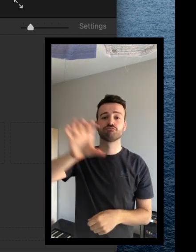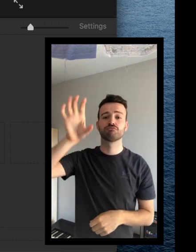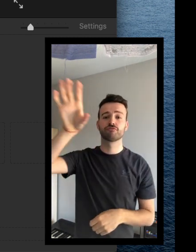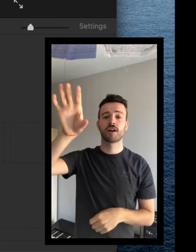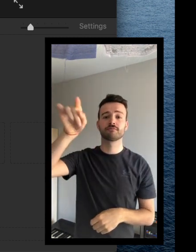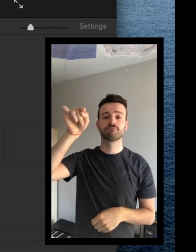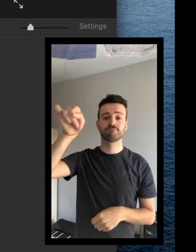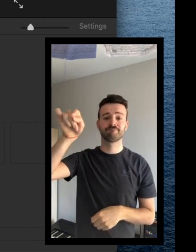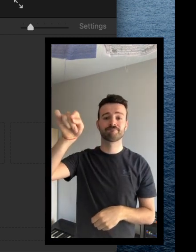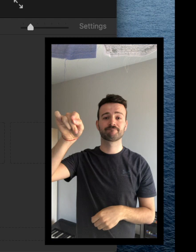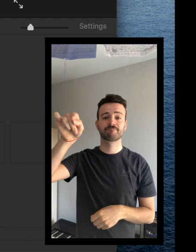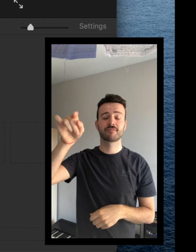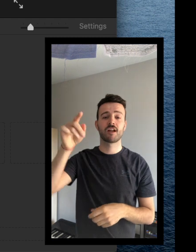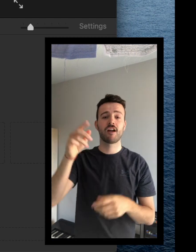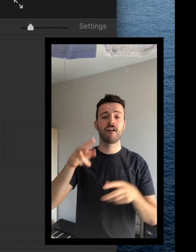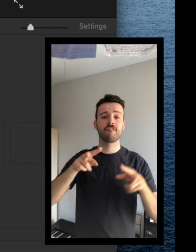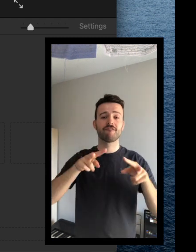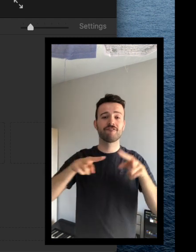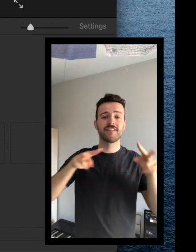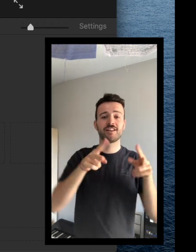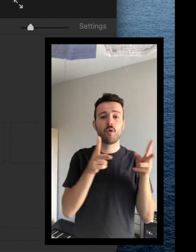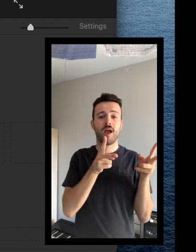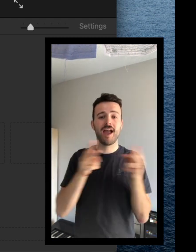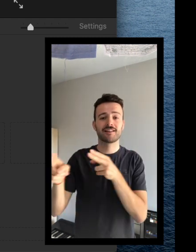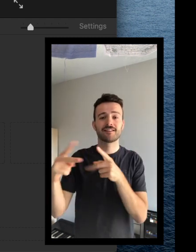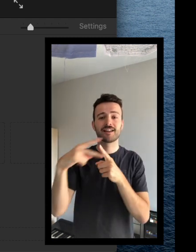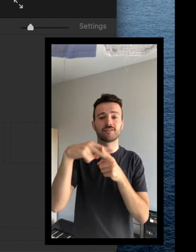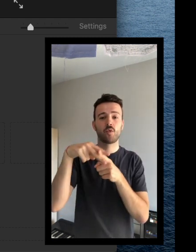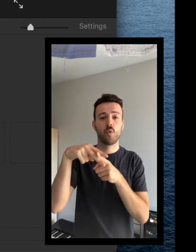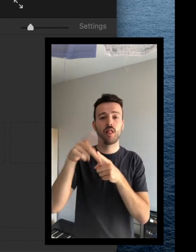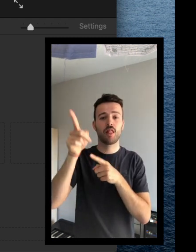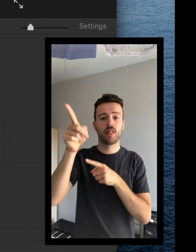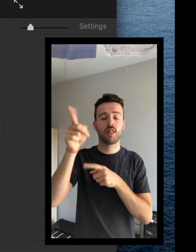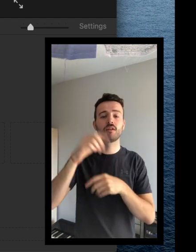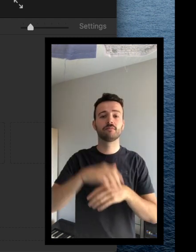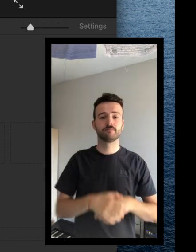In the top right, you have the video editing tools.